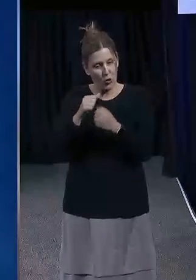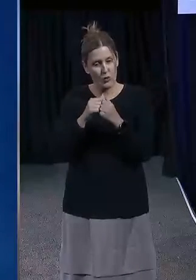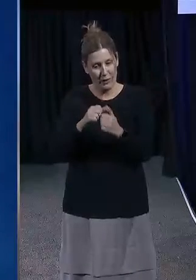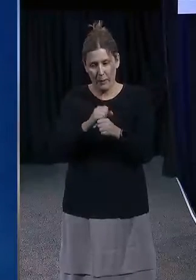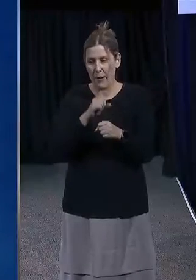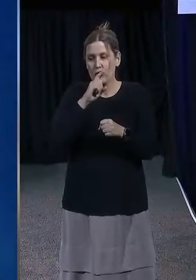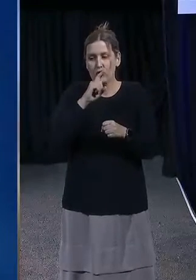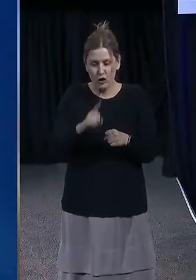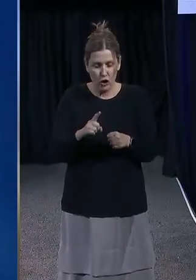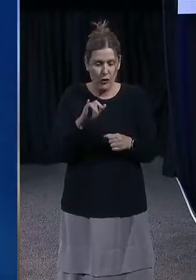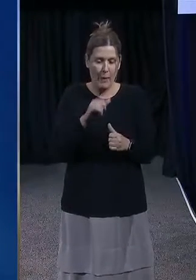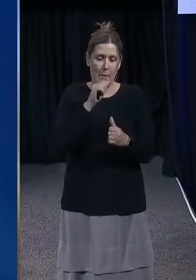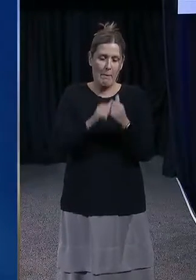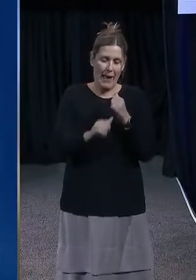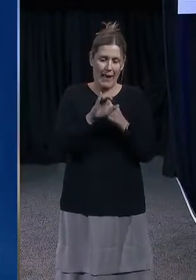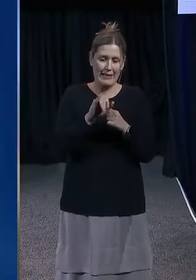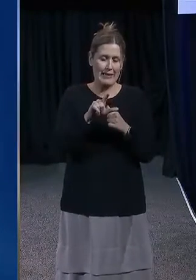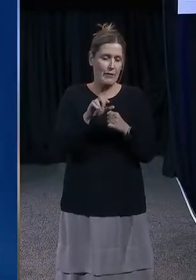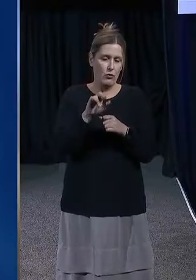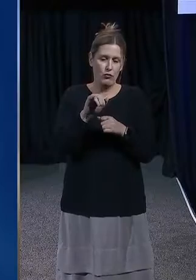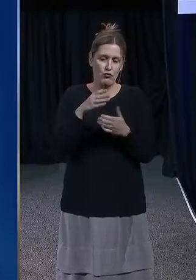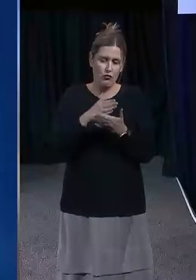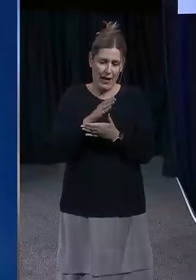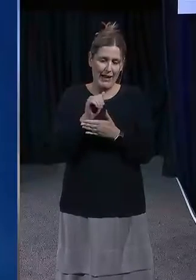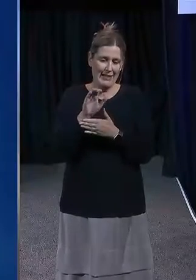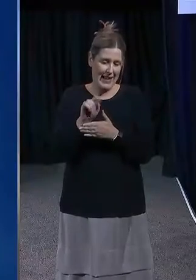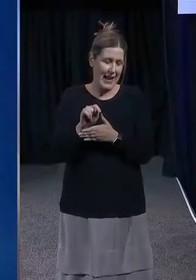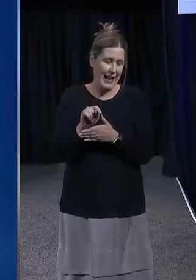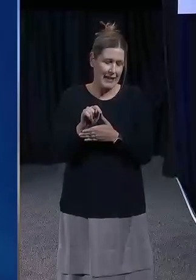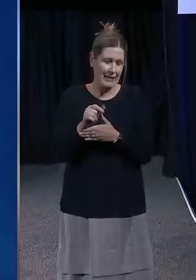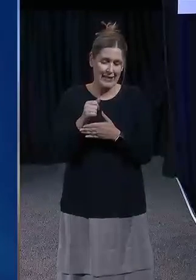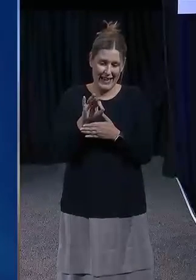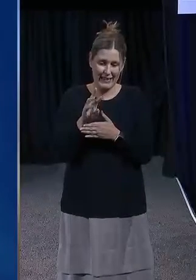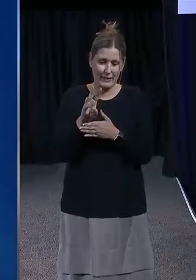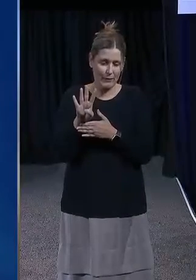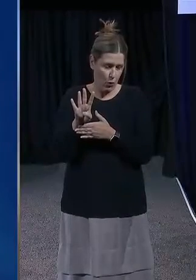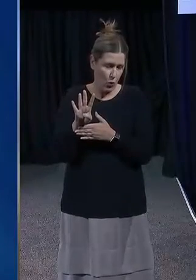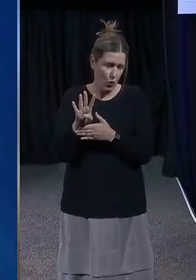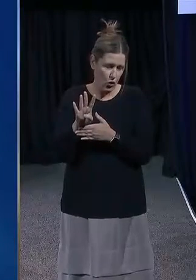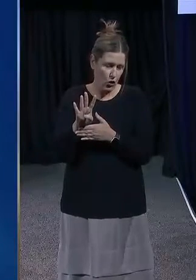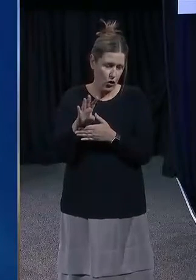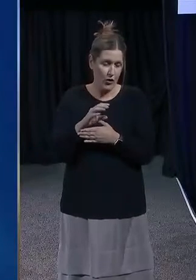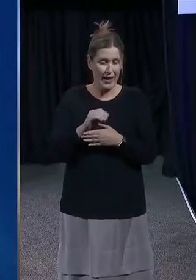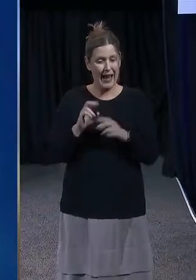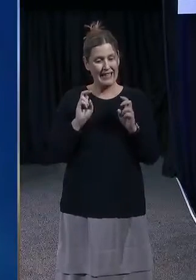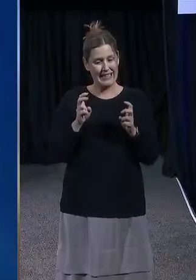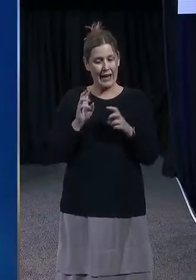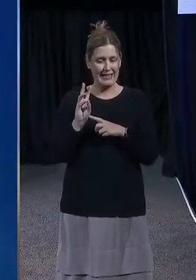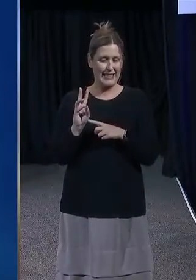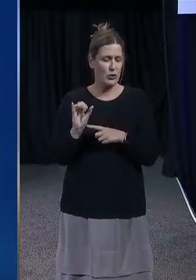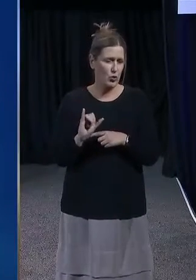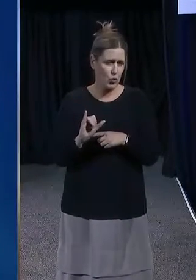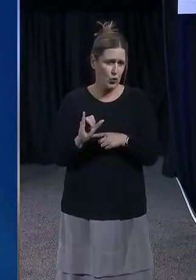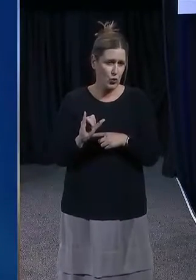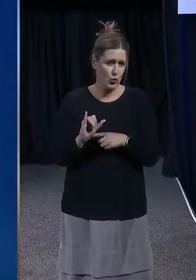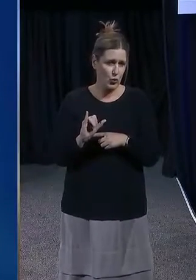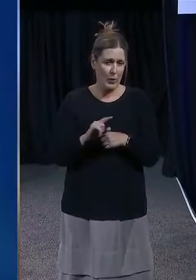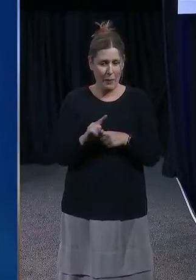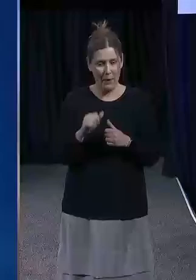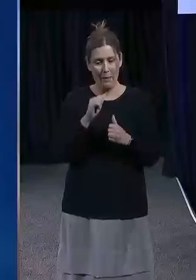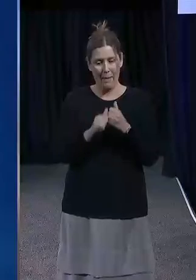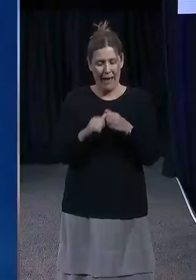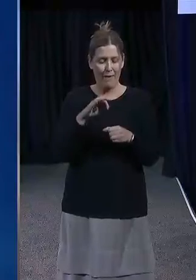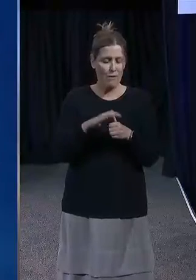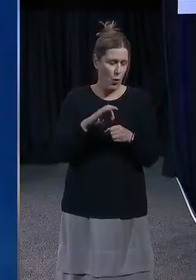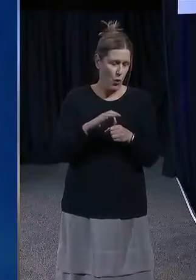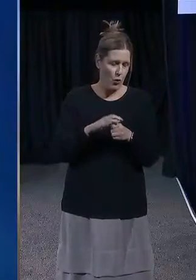of 1964, that there was a Title VI, that the Congress heard and passed a Voting Rights Act or